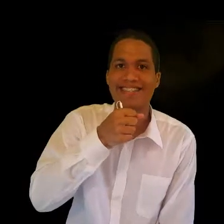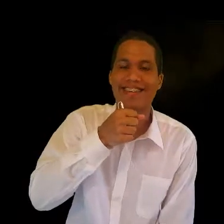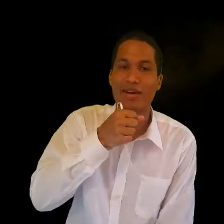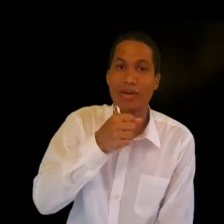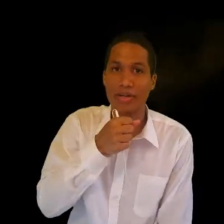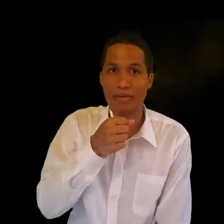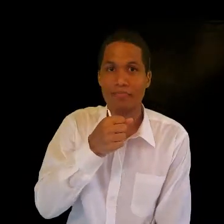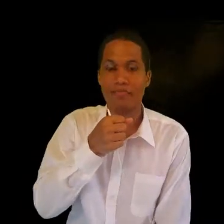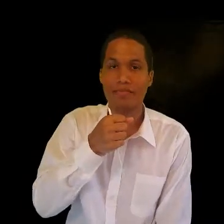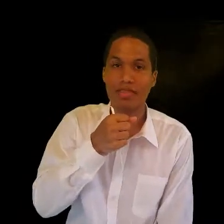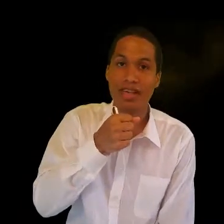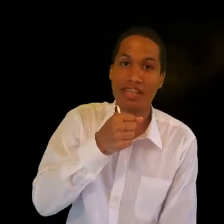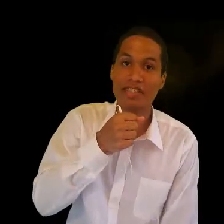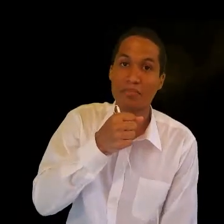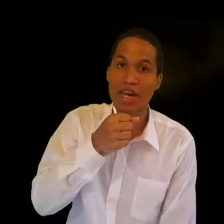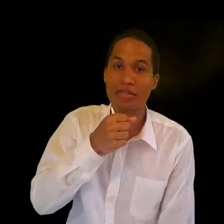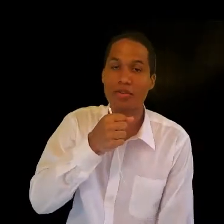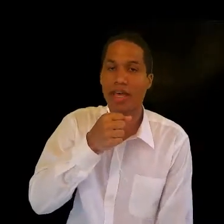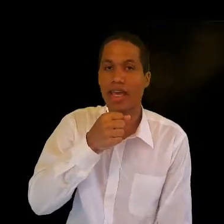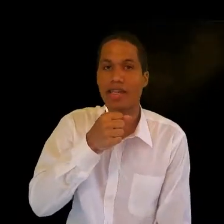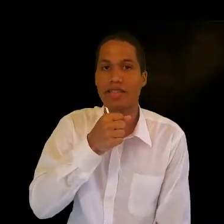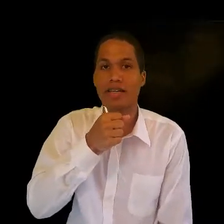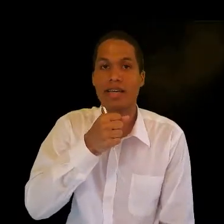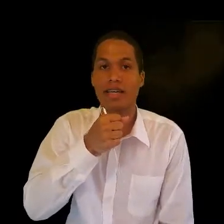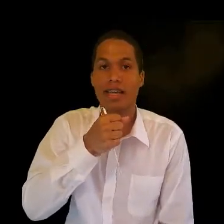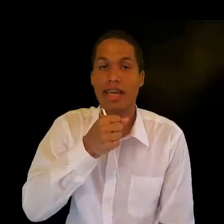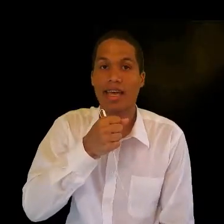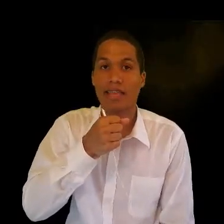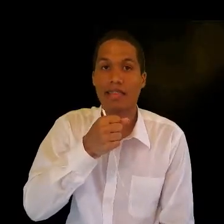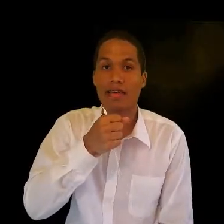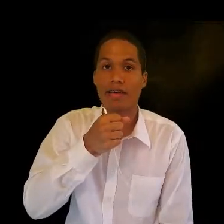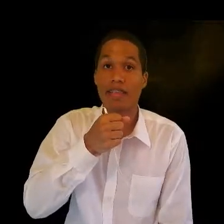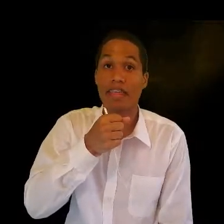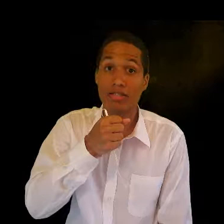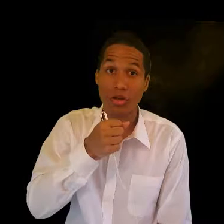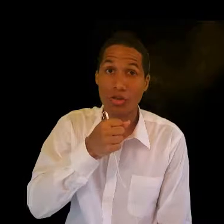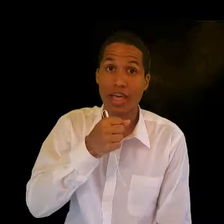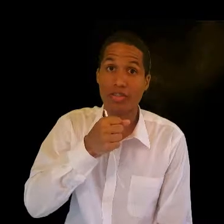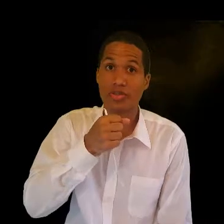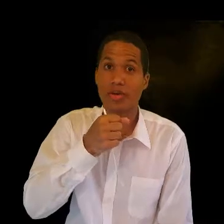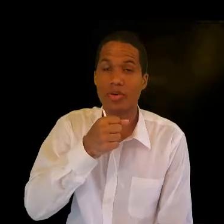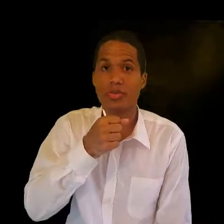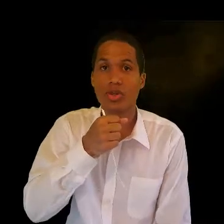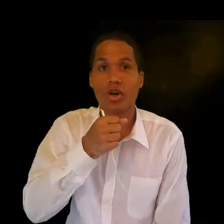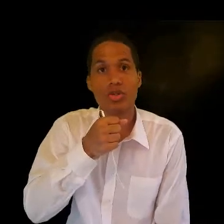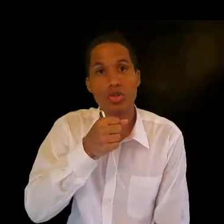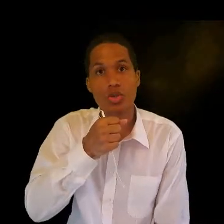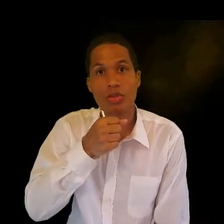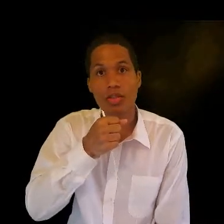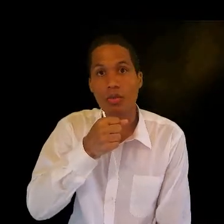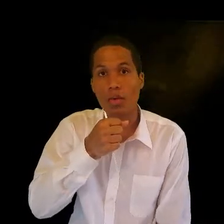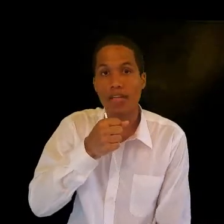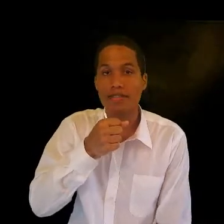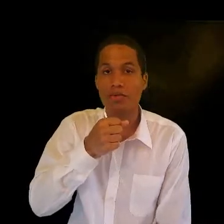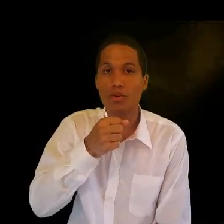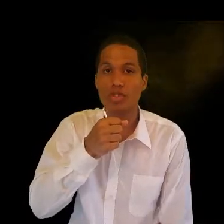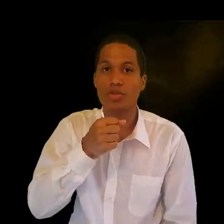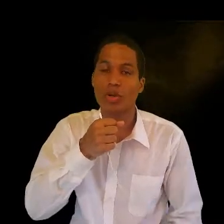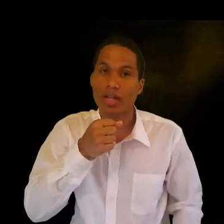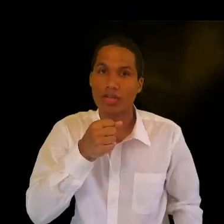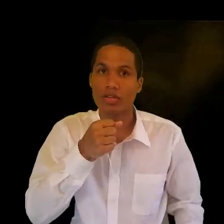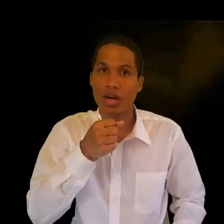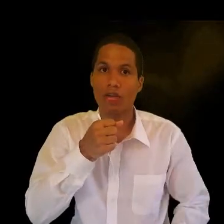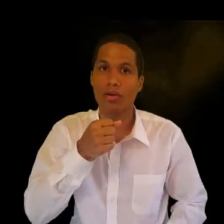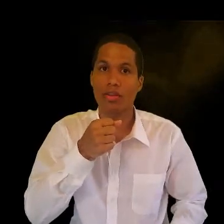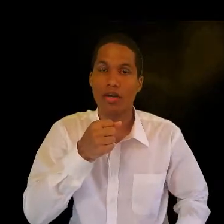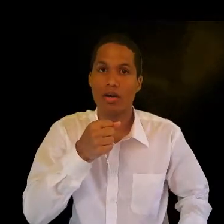Hi, how are you? This is Brando, and in this occasion, I will talk to you about the ways in which you